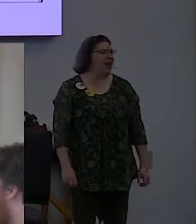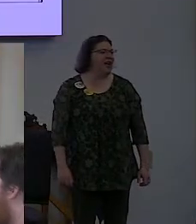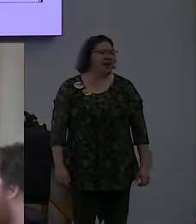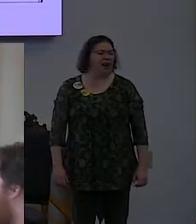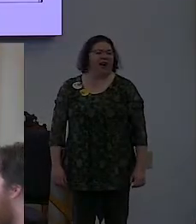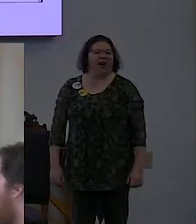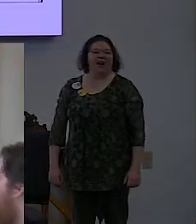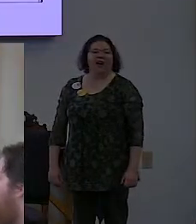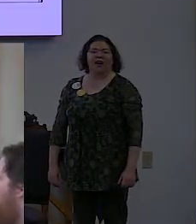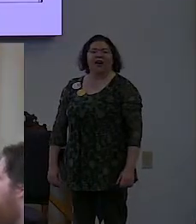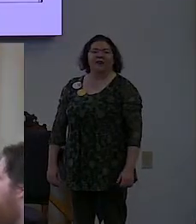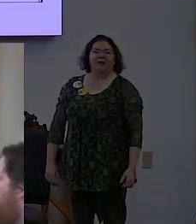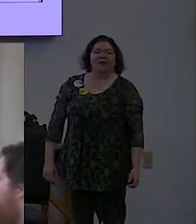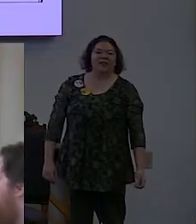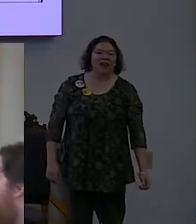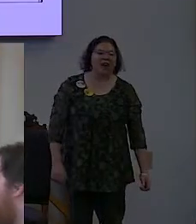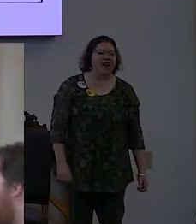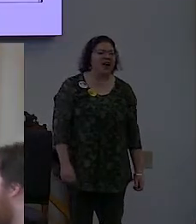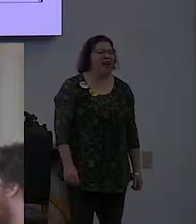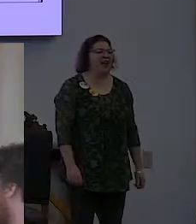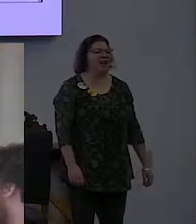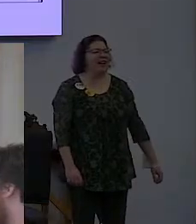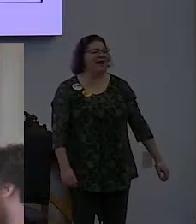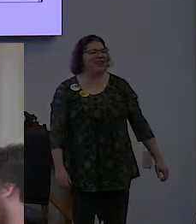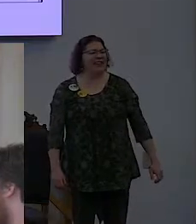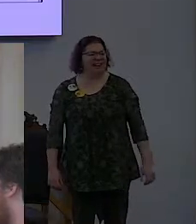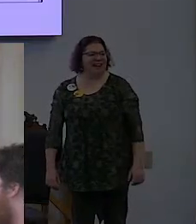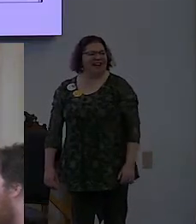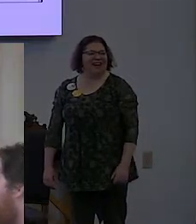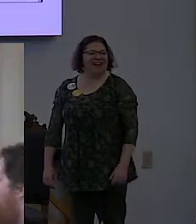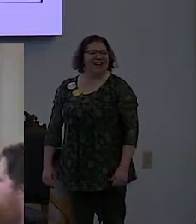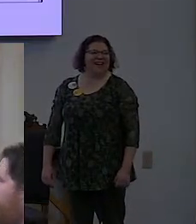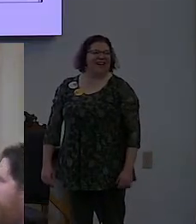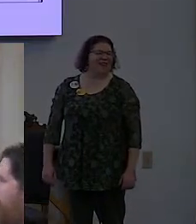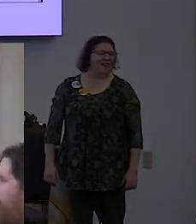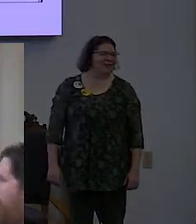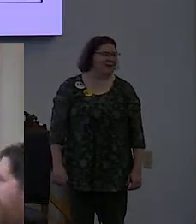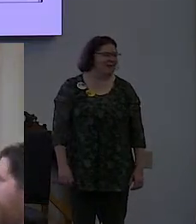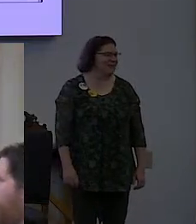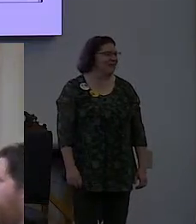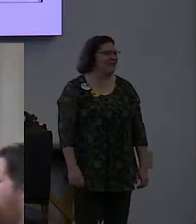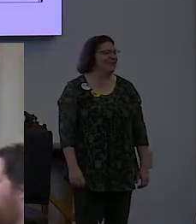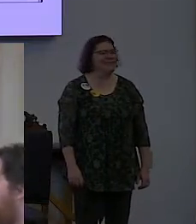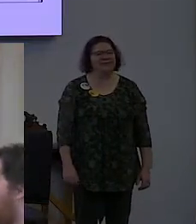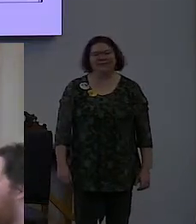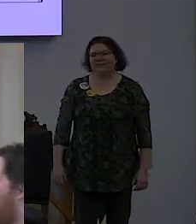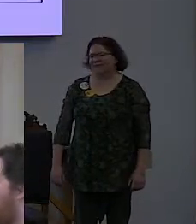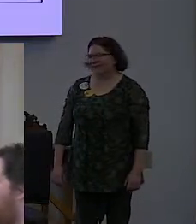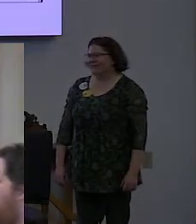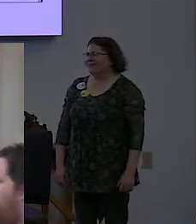despair. Come yet again, come.